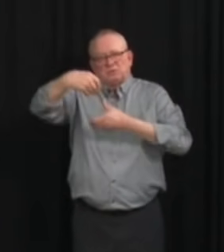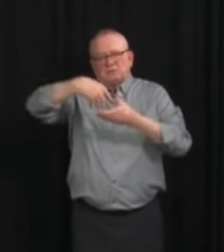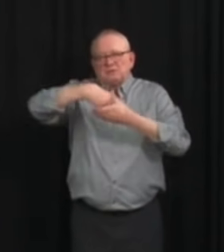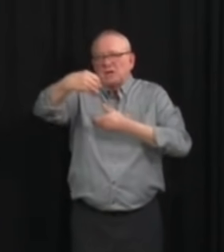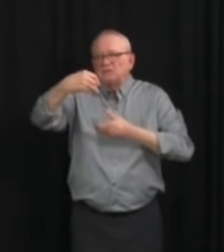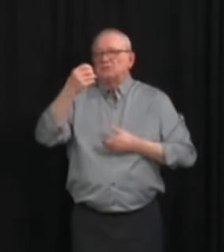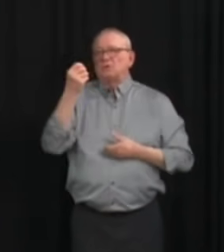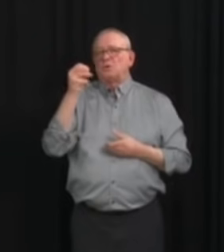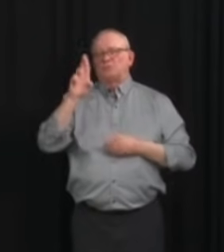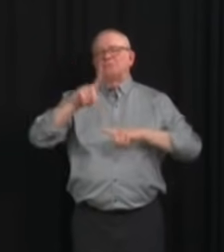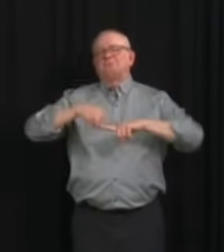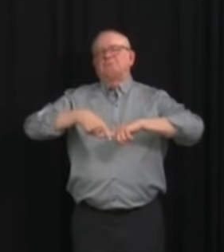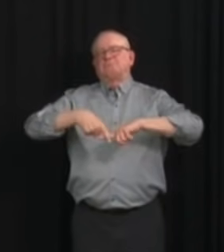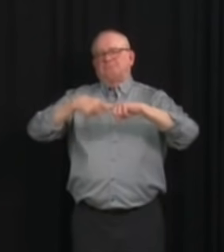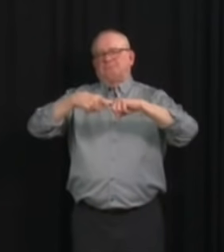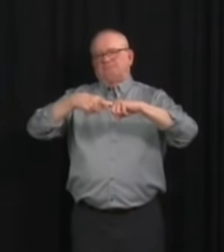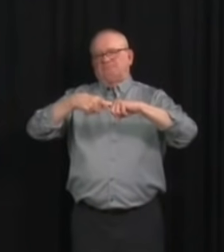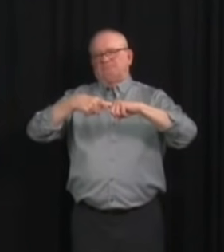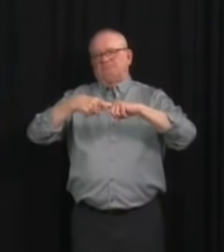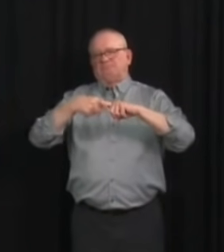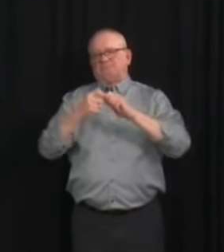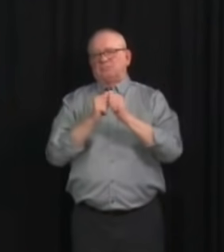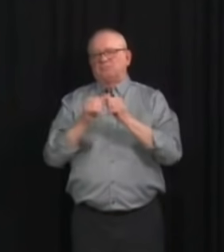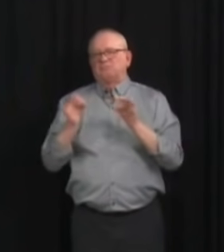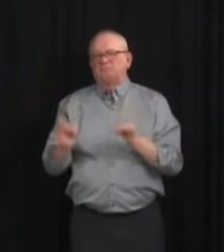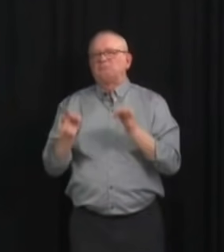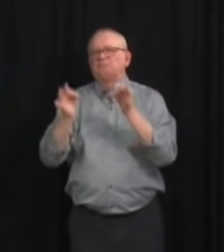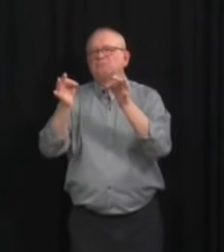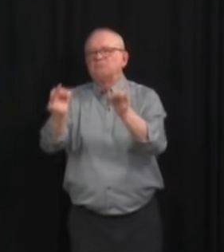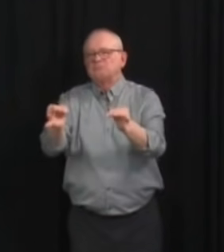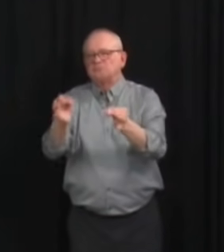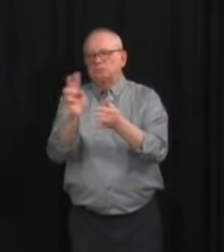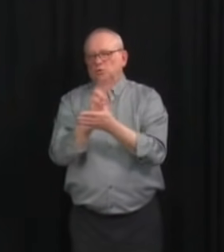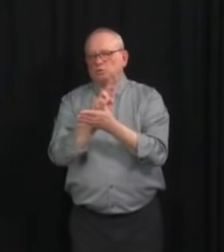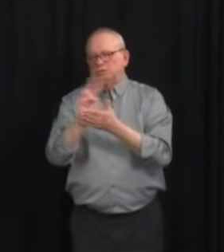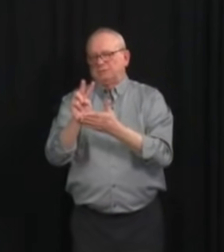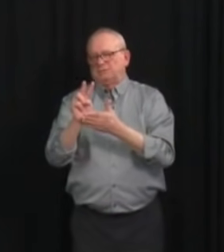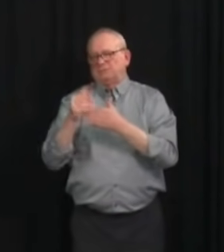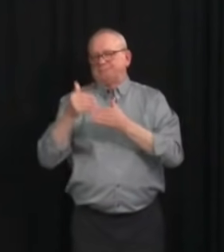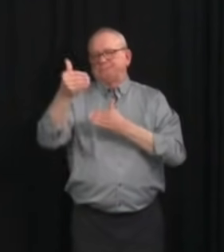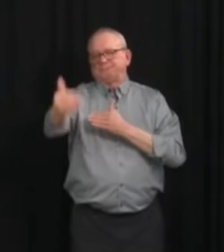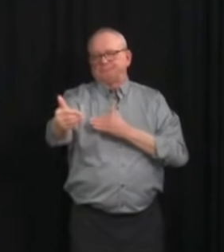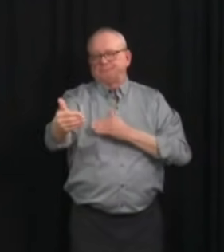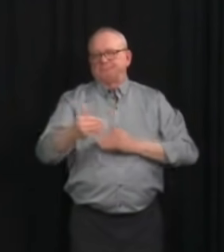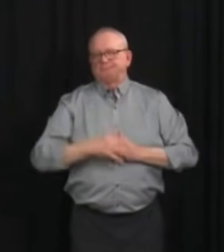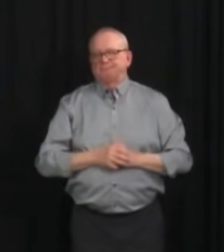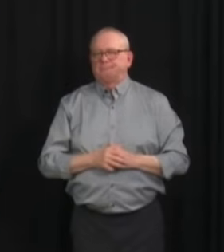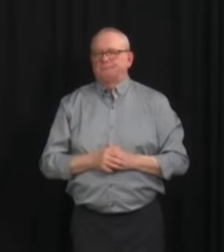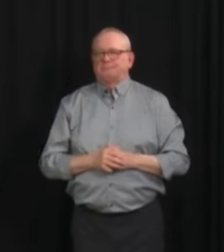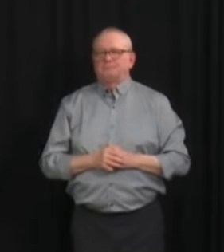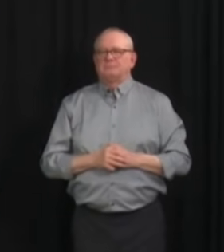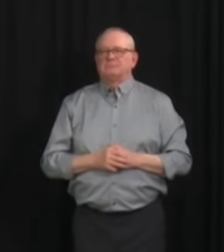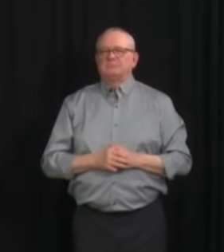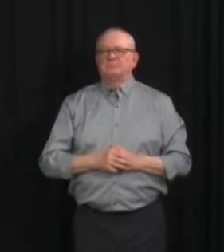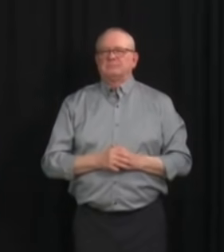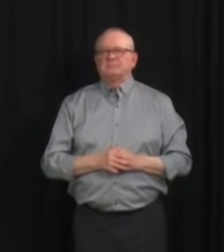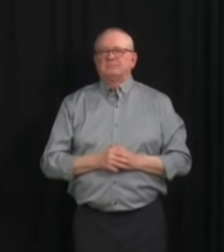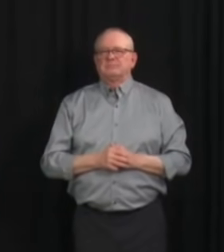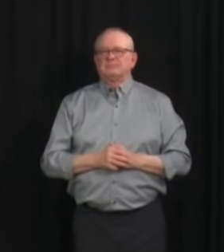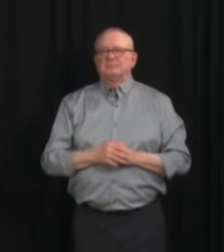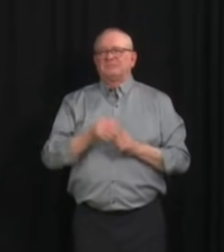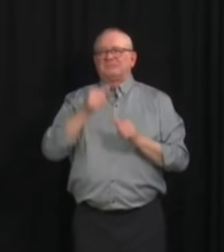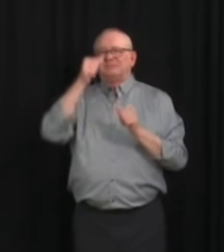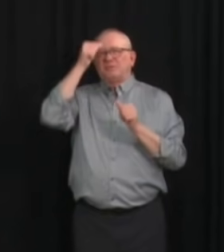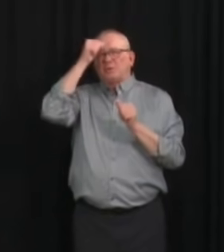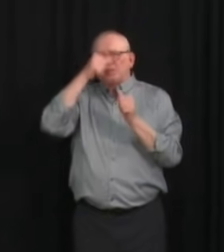for the same 2-week period. I would like to remind all Albertans that it is important that we all continue to follow public